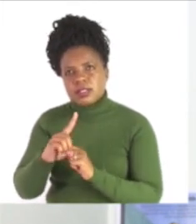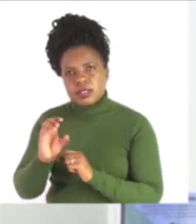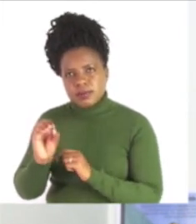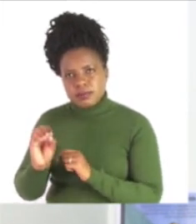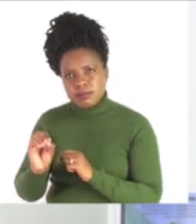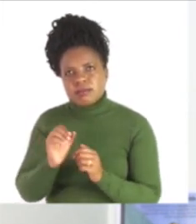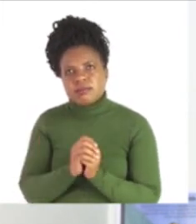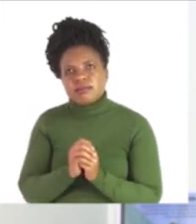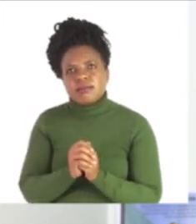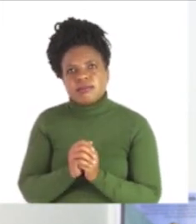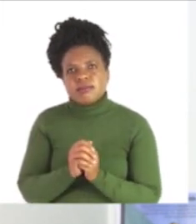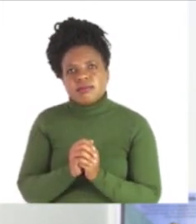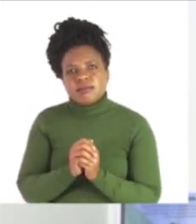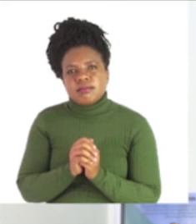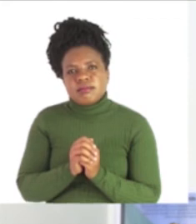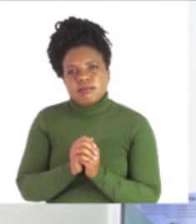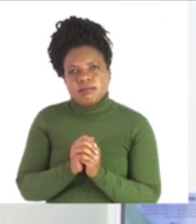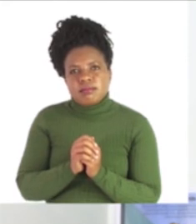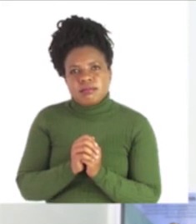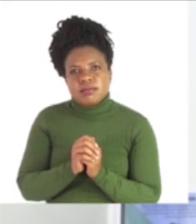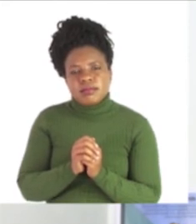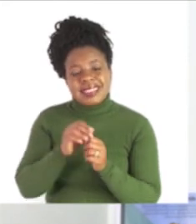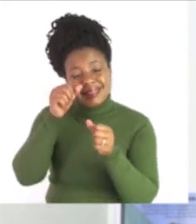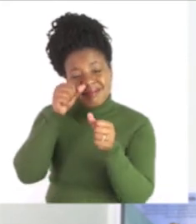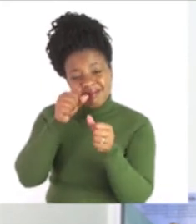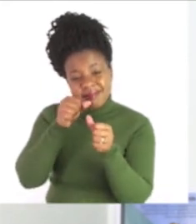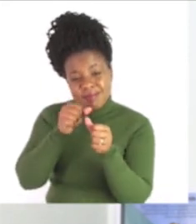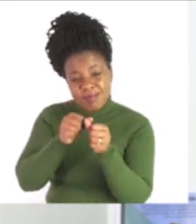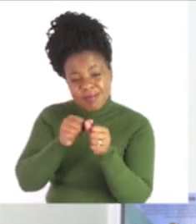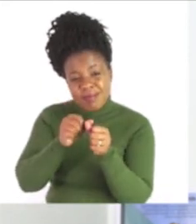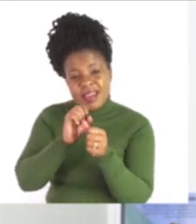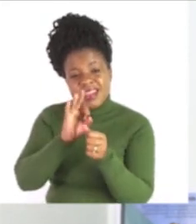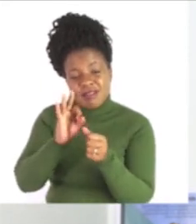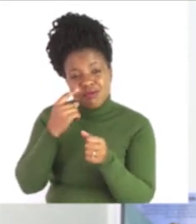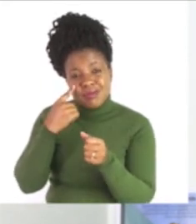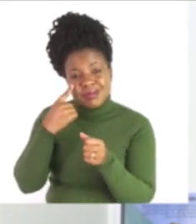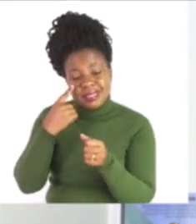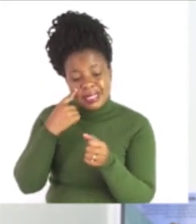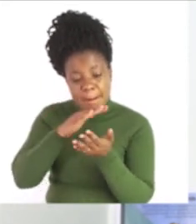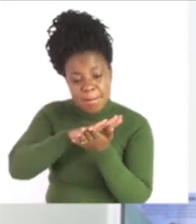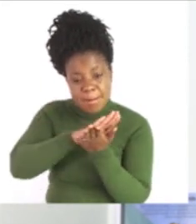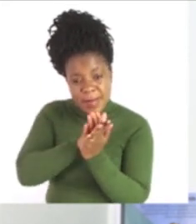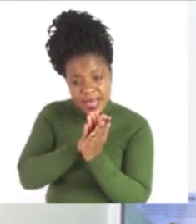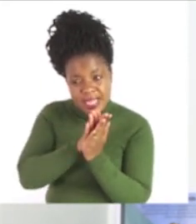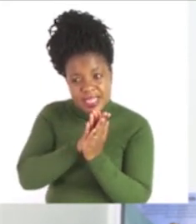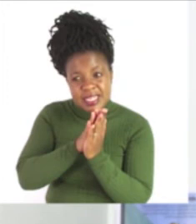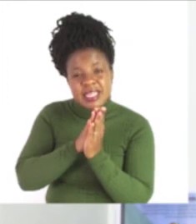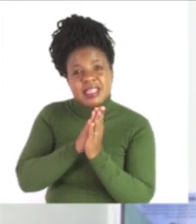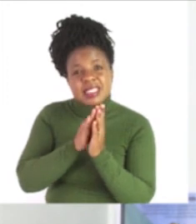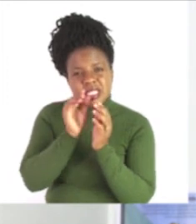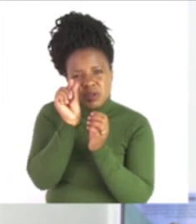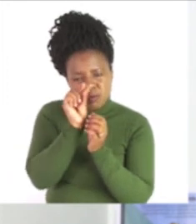10. So remember, this is 3 times that a number has to appear.